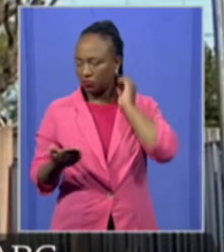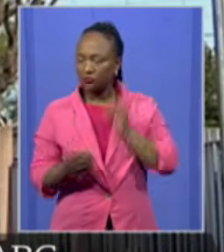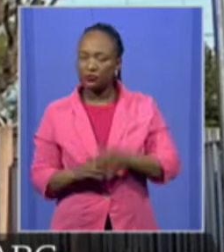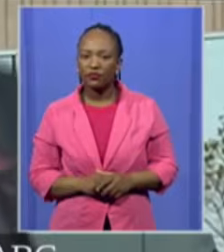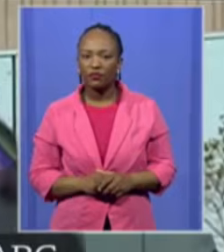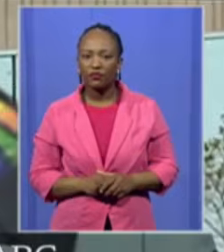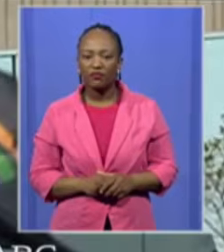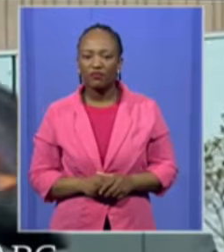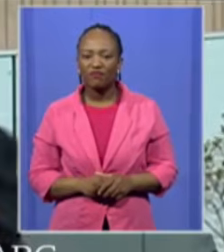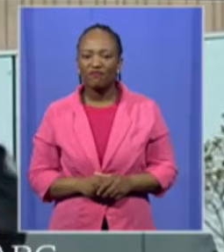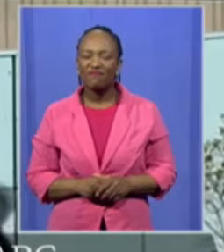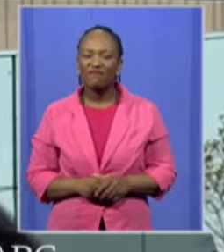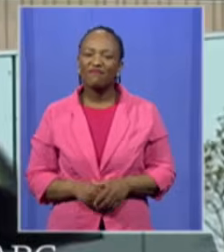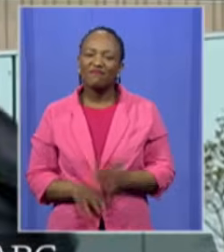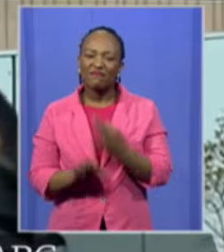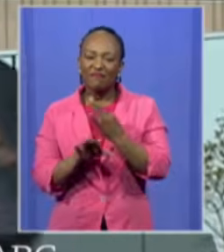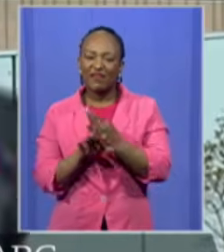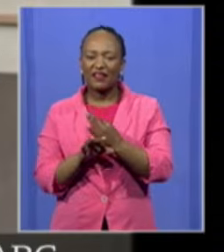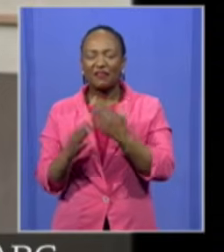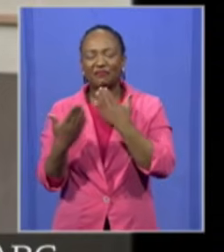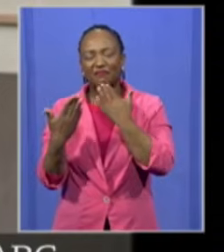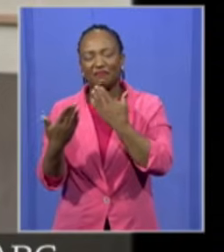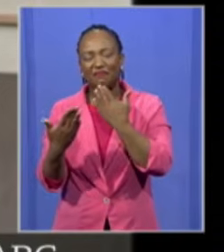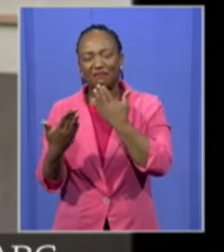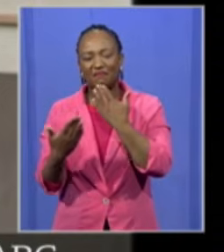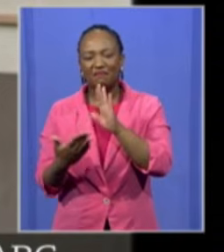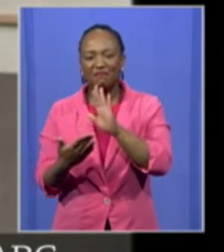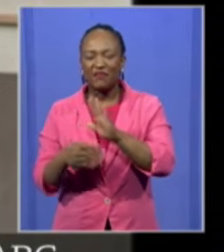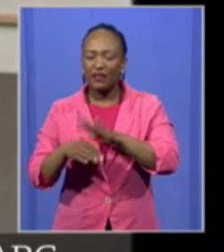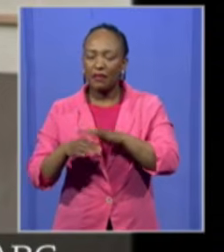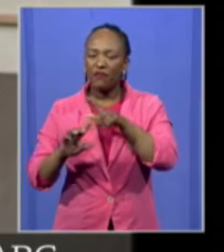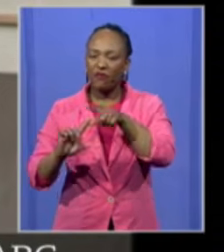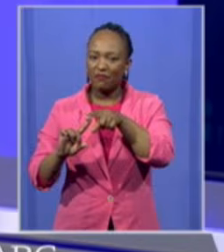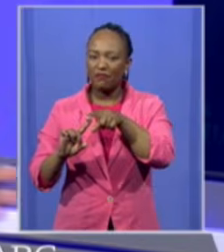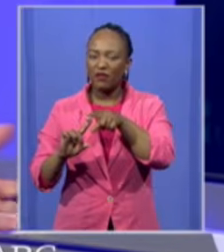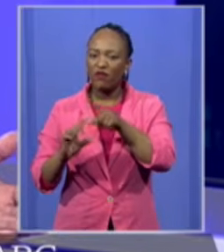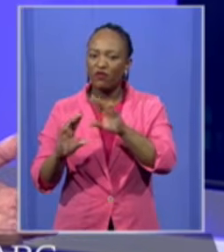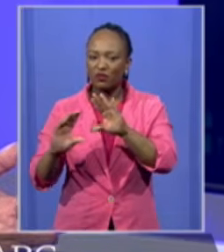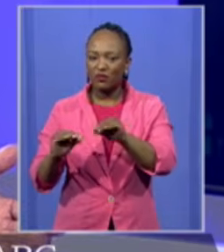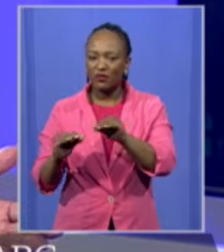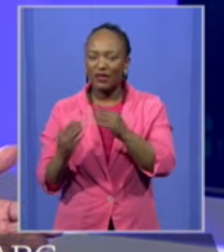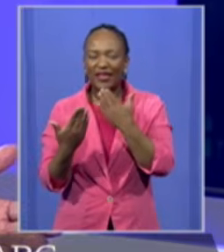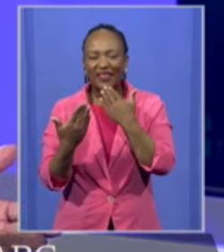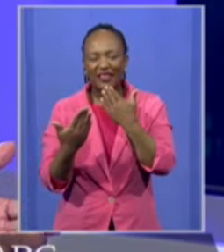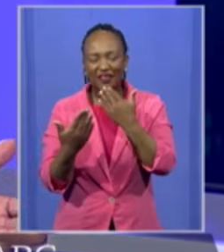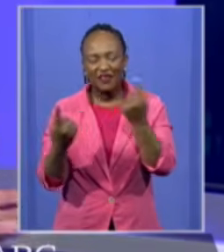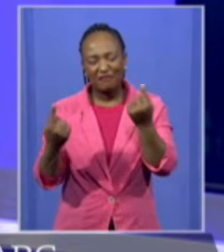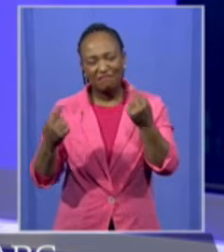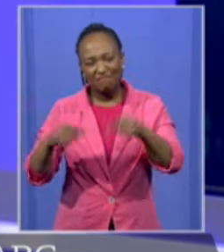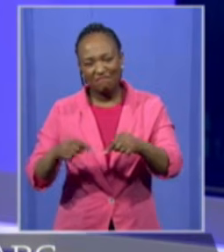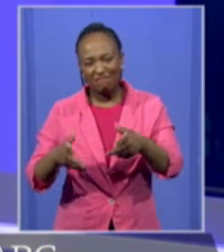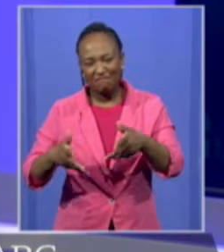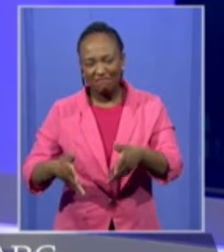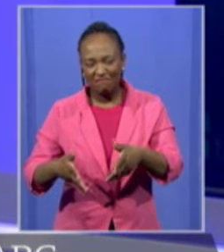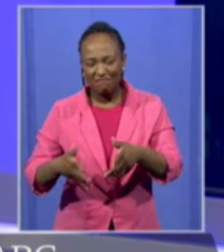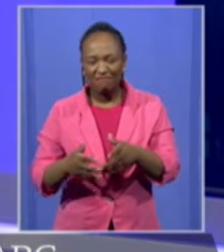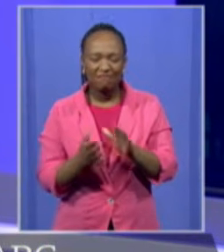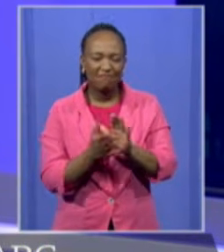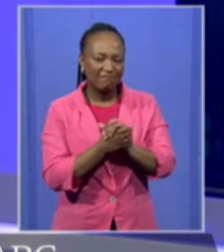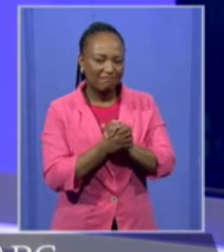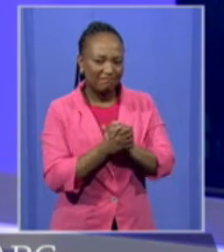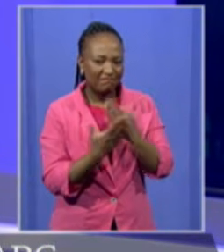natelempe nako re beile merebele ngwaneso hampe re di be matla go itimono mme go lebo haholo go bile le rona diphaposing tsa gaso re